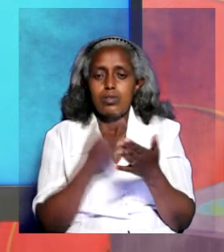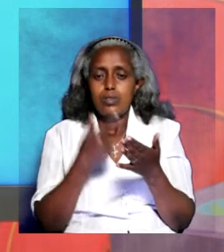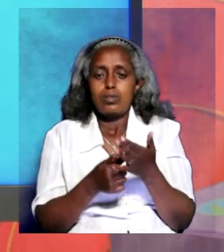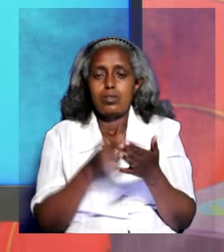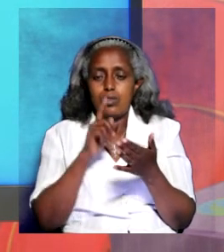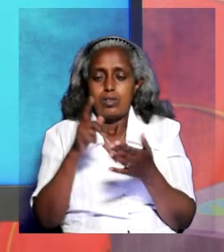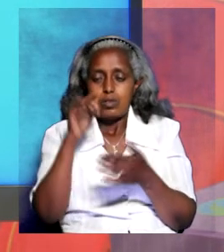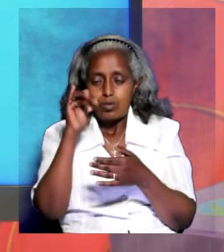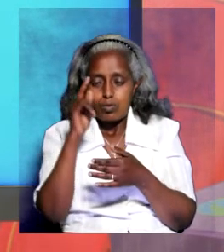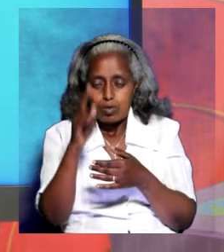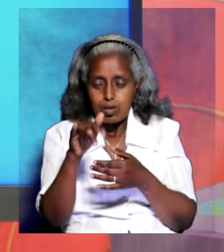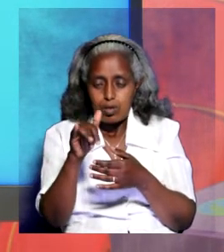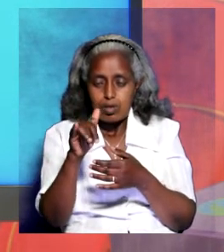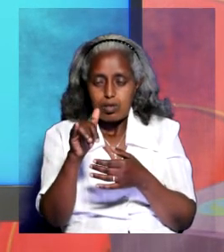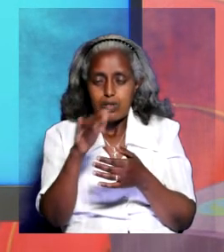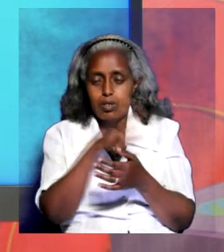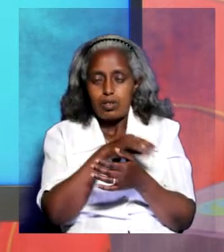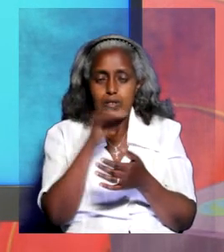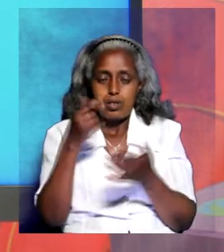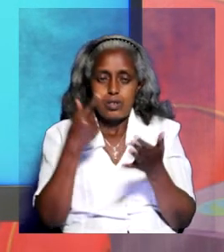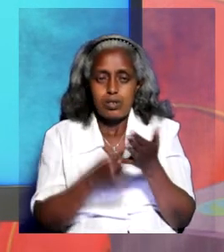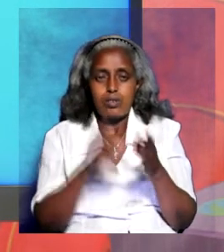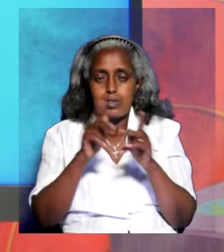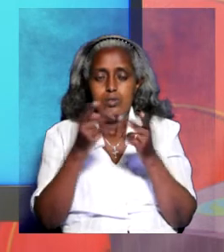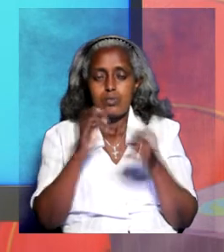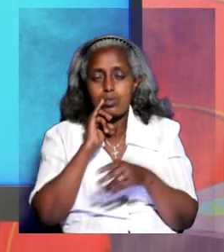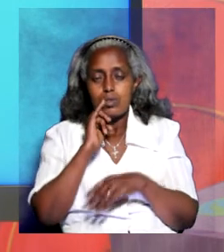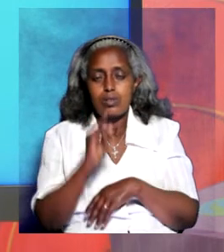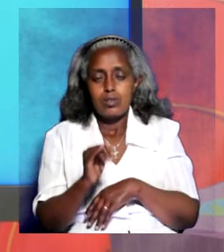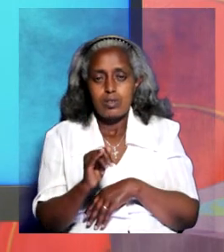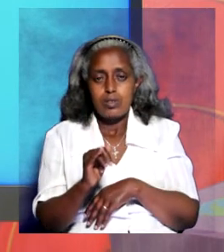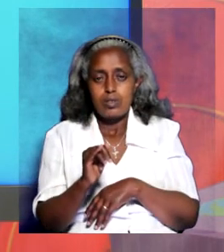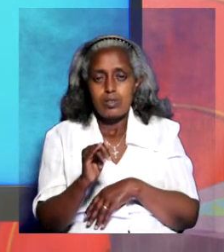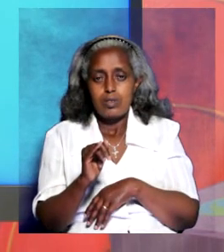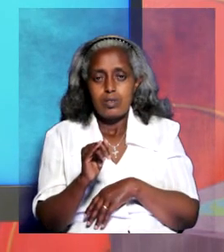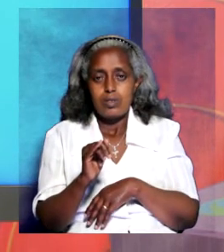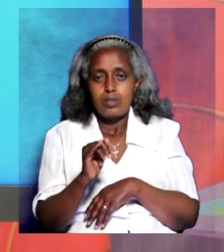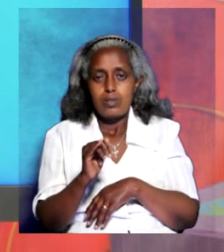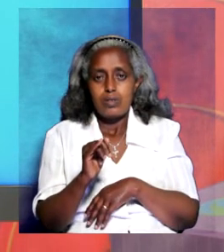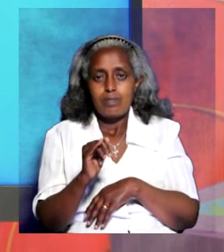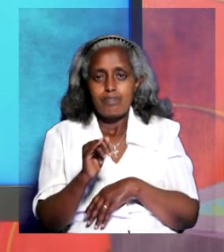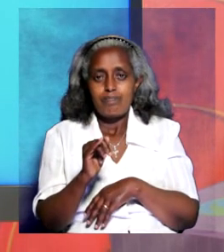is this y, and this part will be this